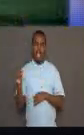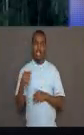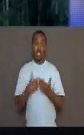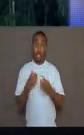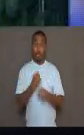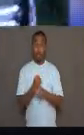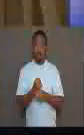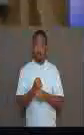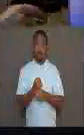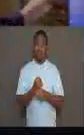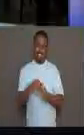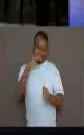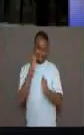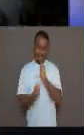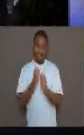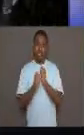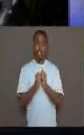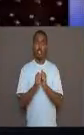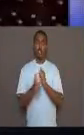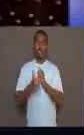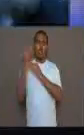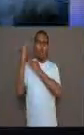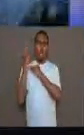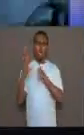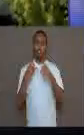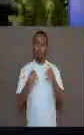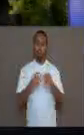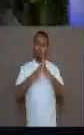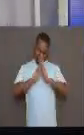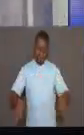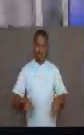doing so, destroying Le Chiffre's organization.